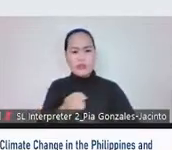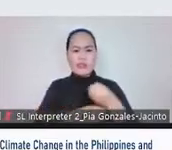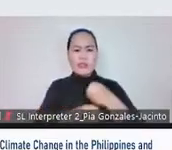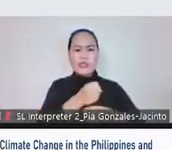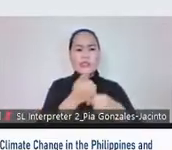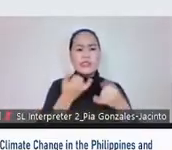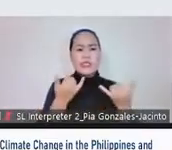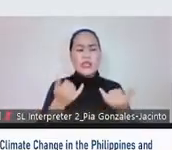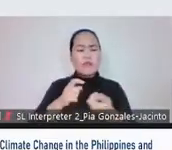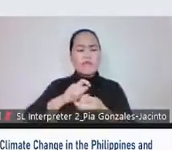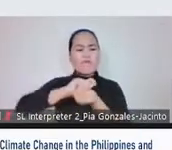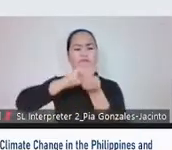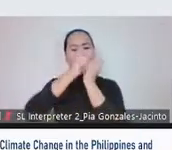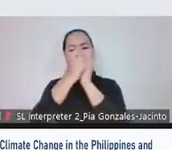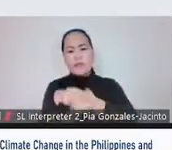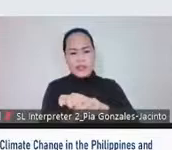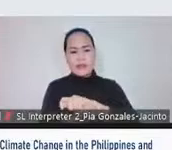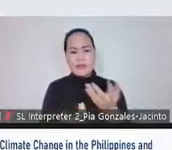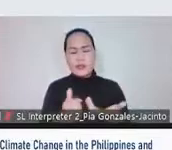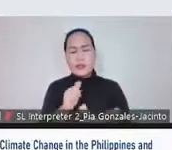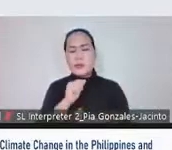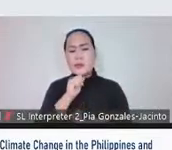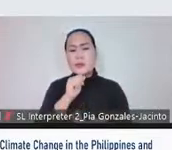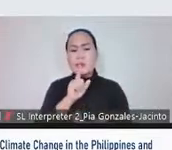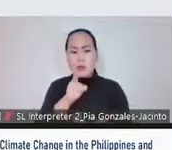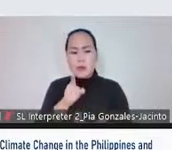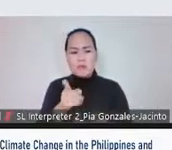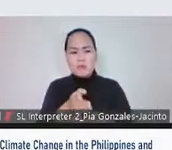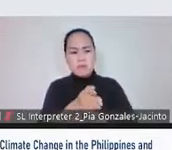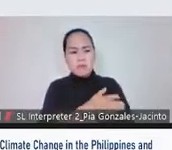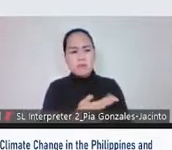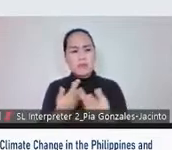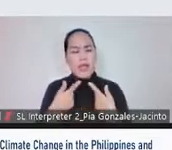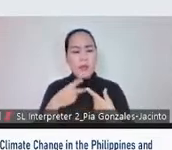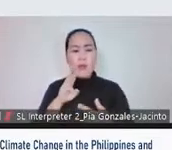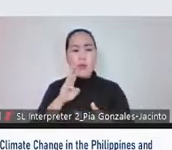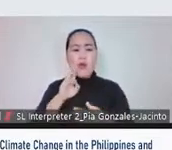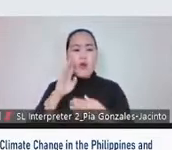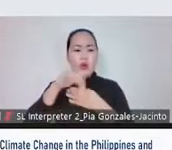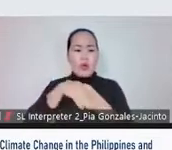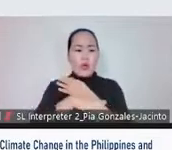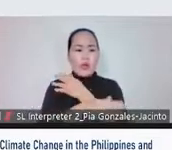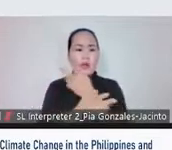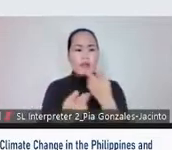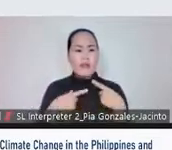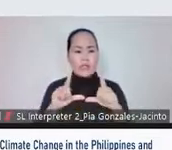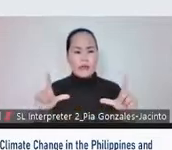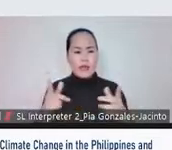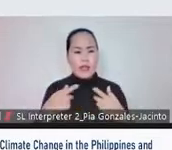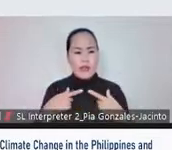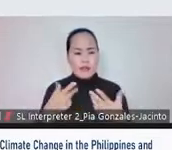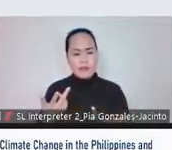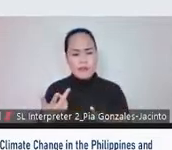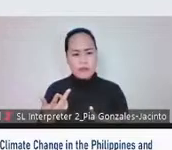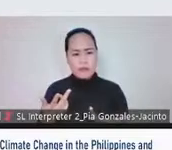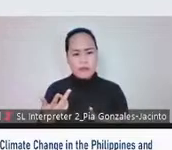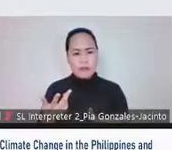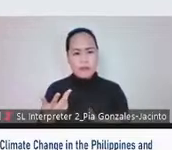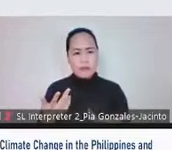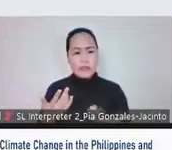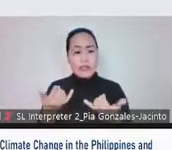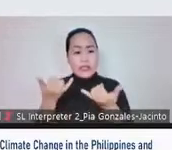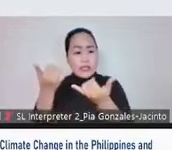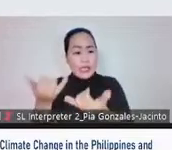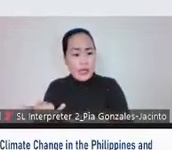they're punctuated, sea level overshot our current sea level by nearly 2 meters and then retreated to modern levels.